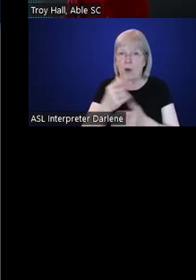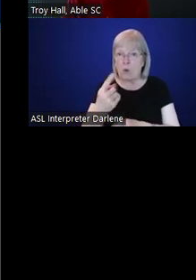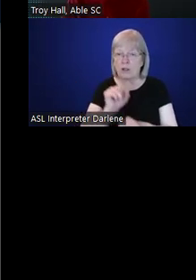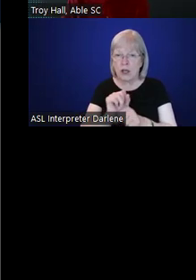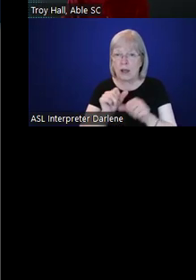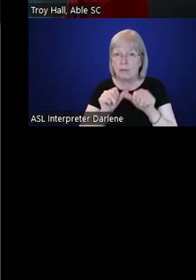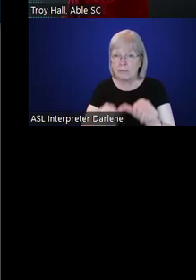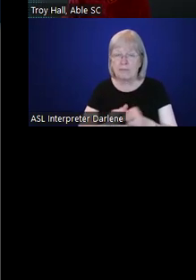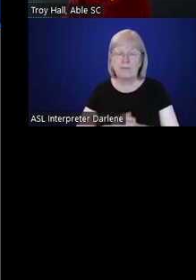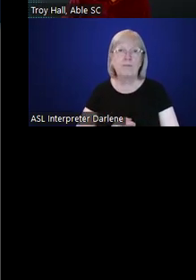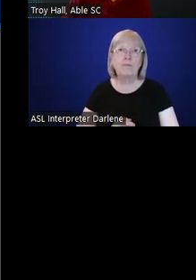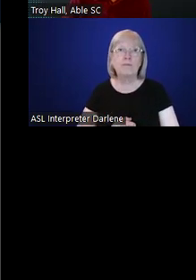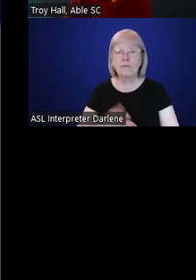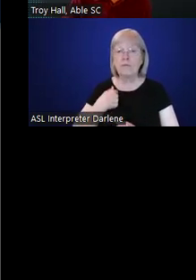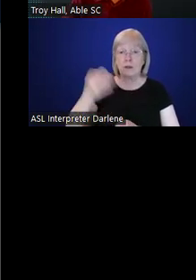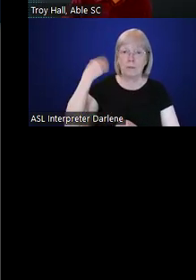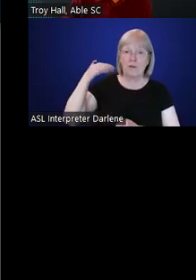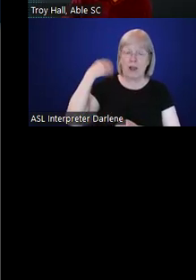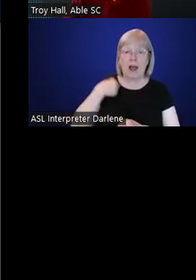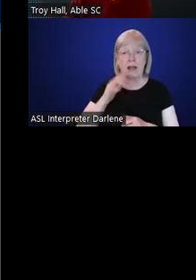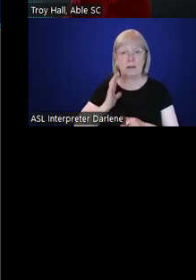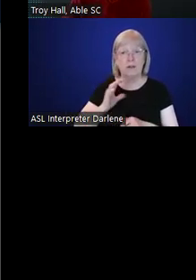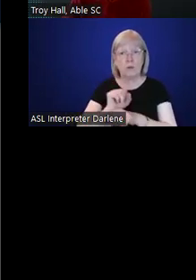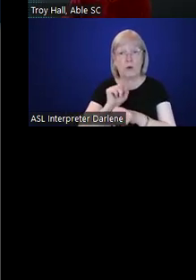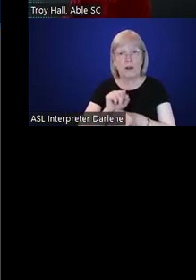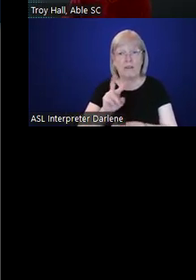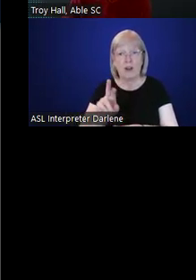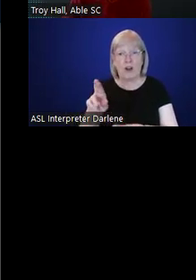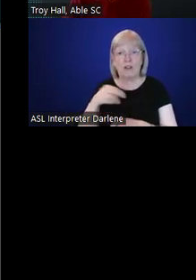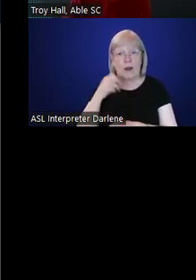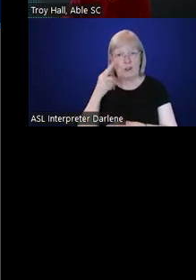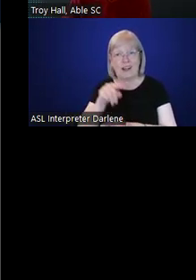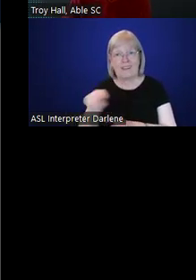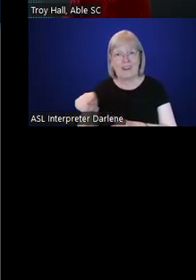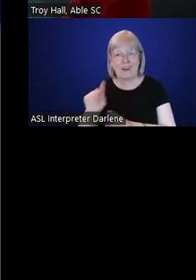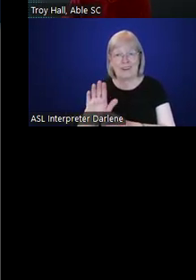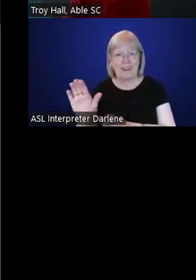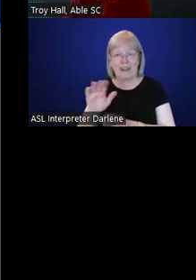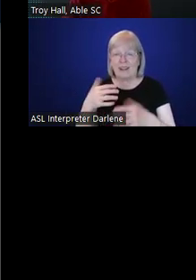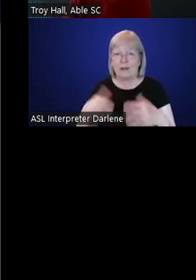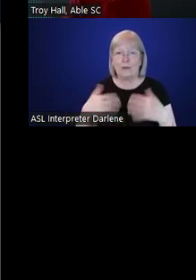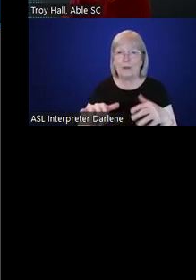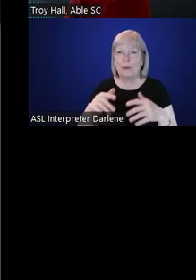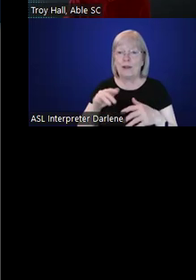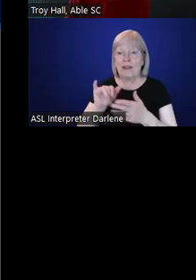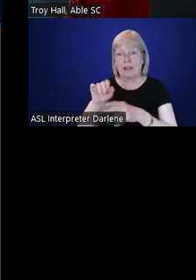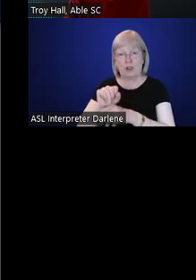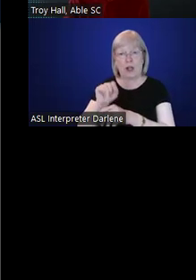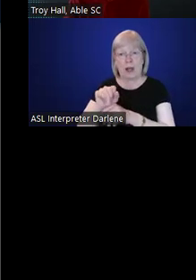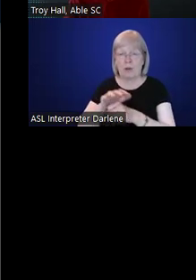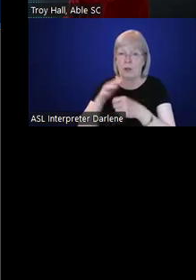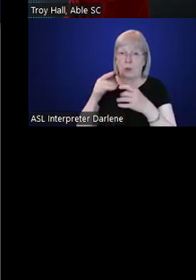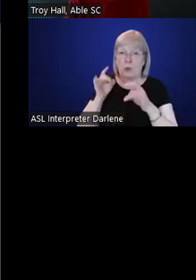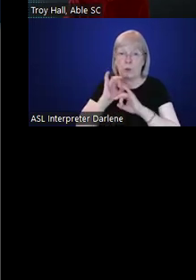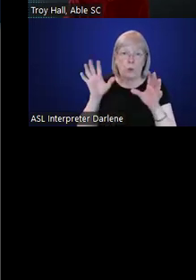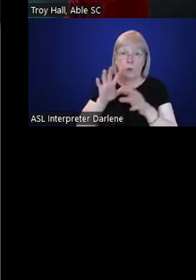In a past life, I also worked at vocational rehabilitation, so I understand that's a very high pressure job. You're asked to